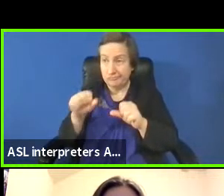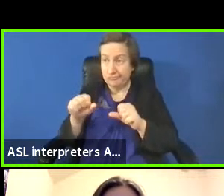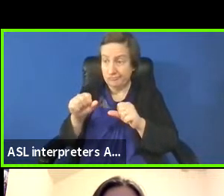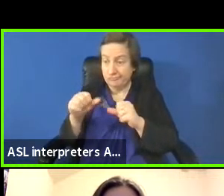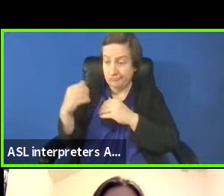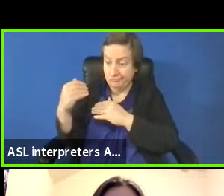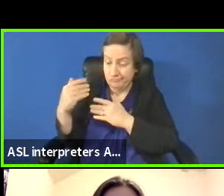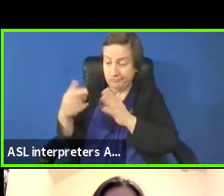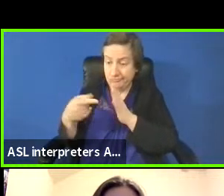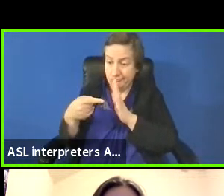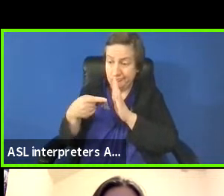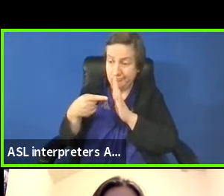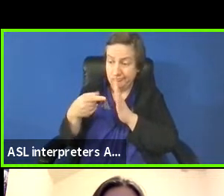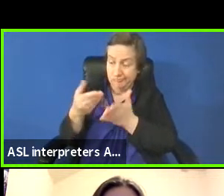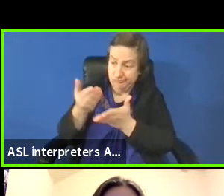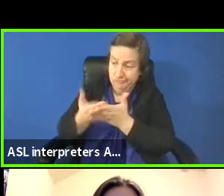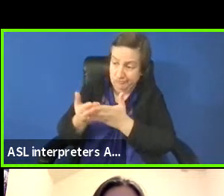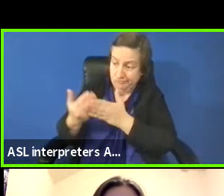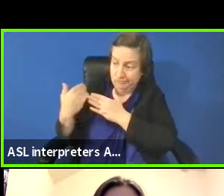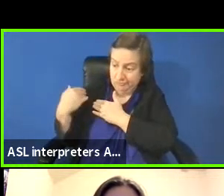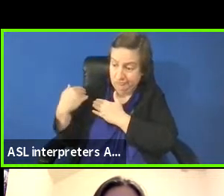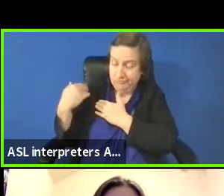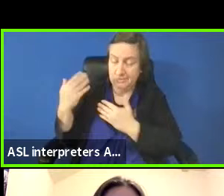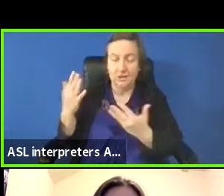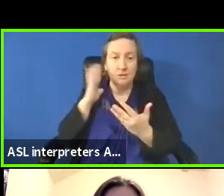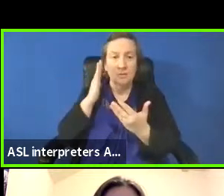overlay this on the process.